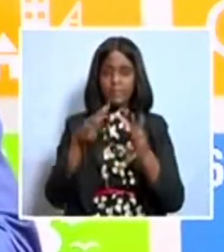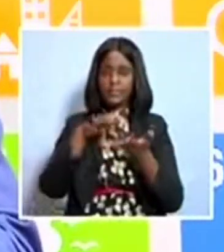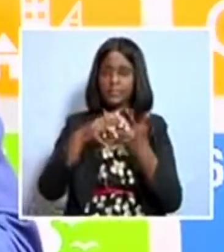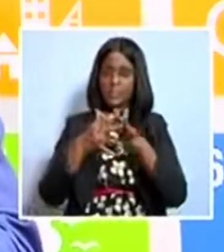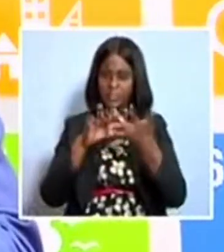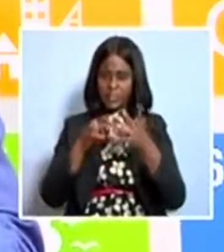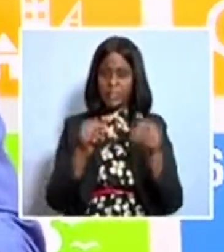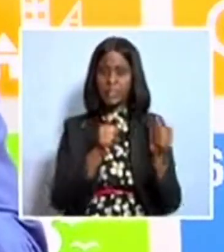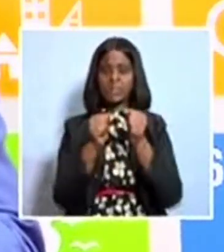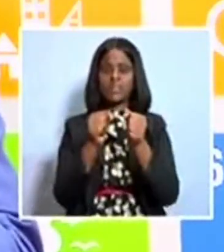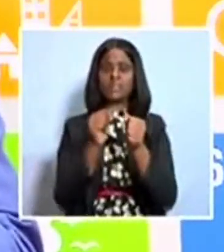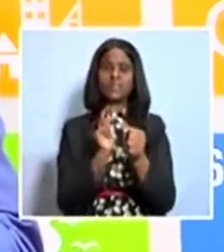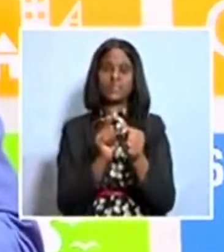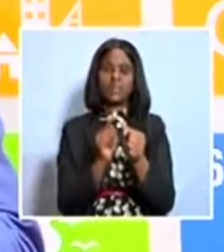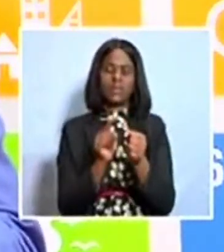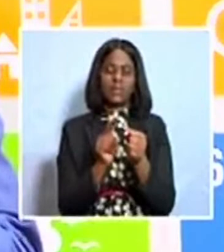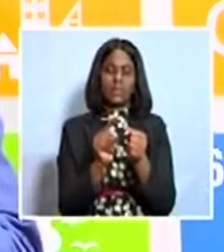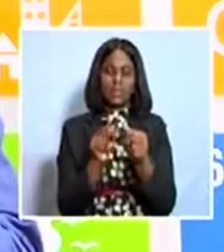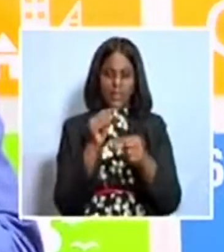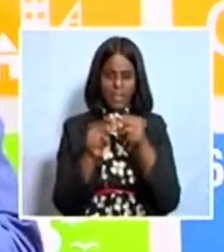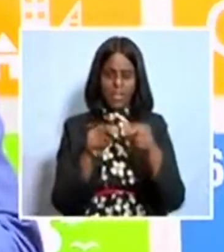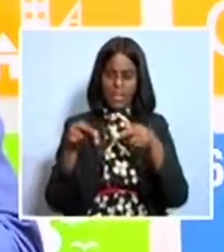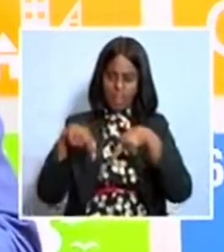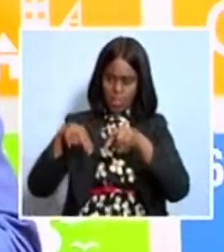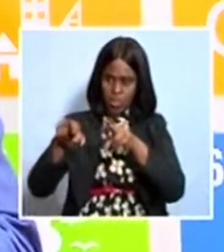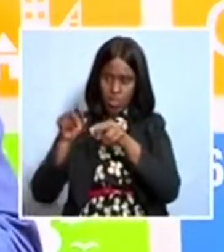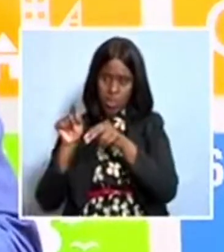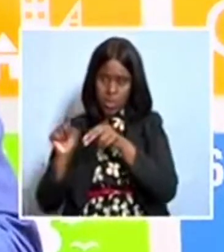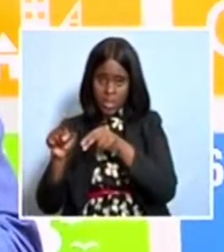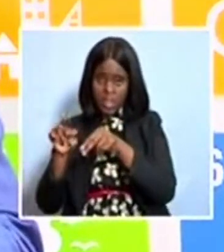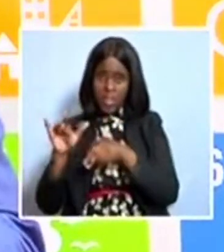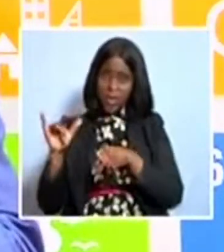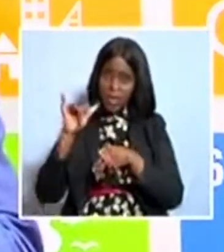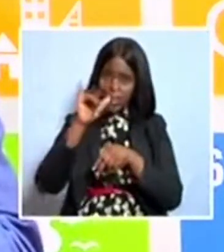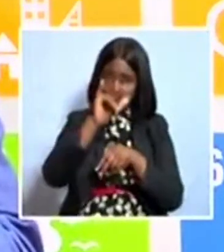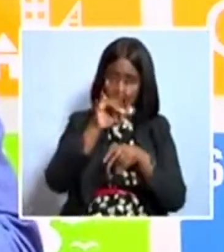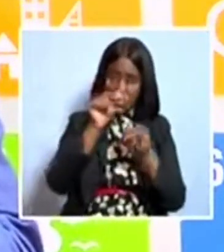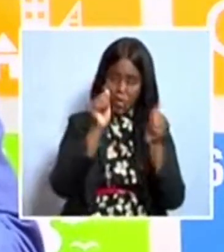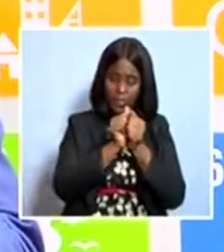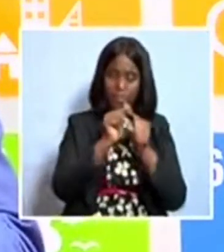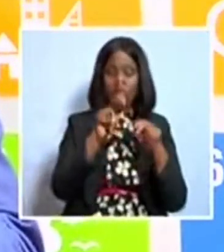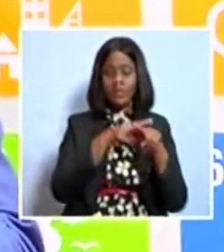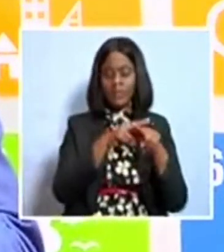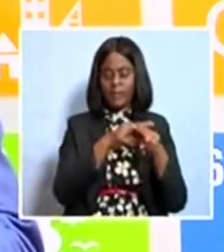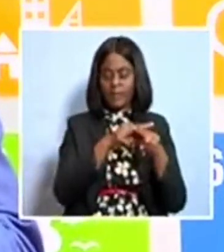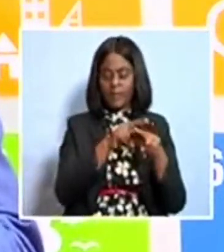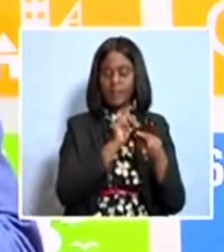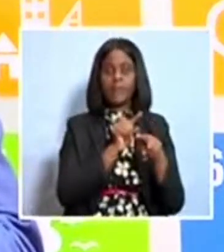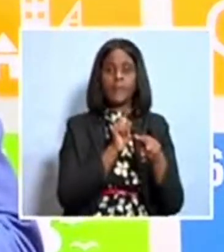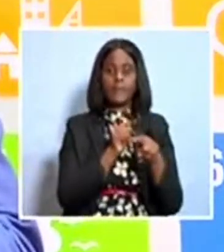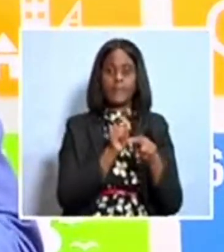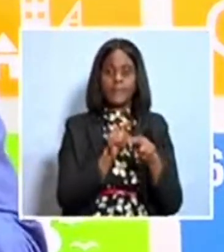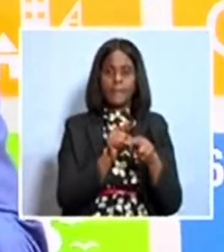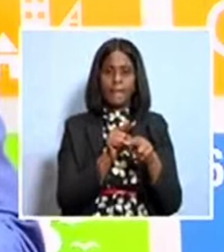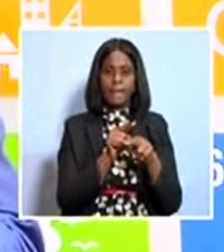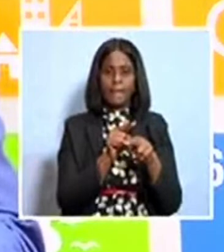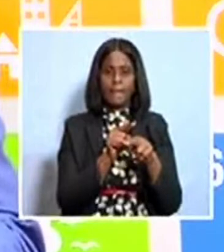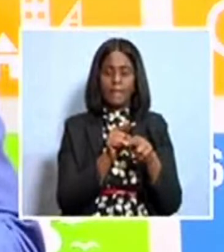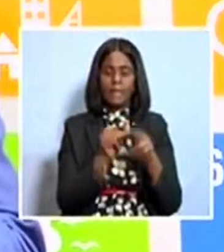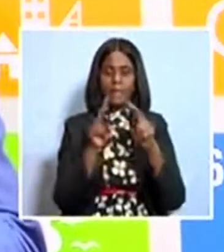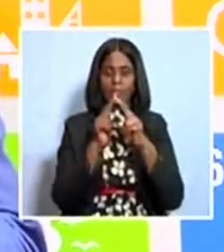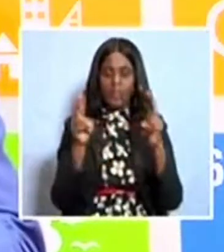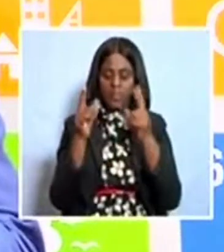system. That is the roads, aviation, as well as the railway lines.